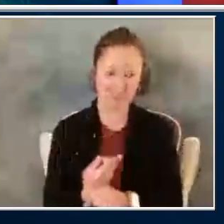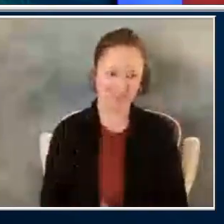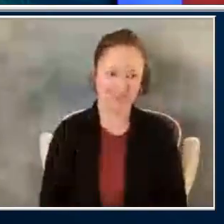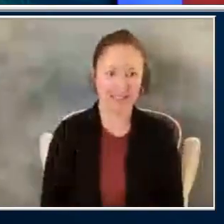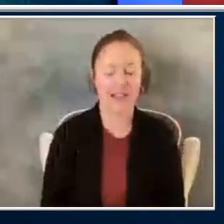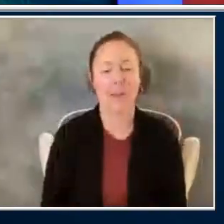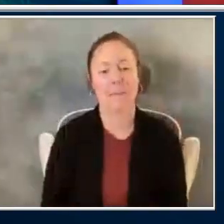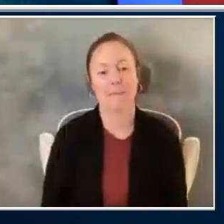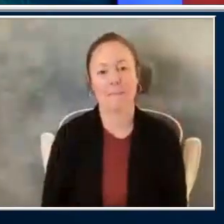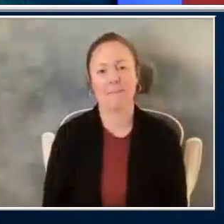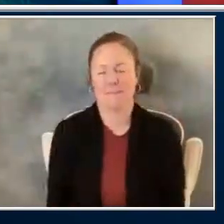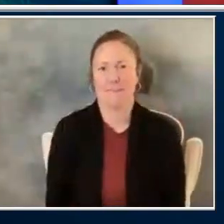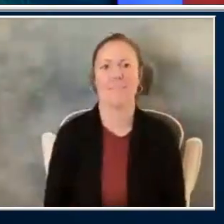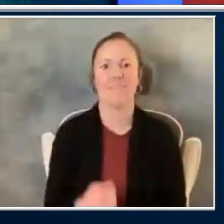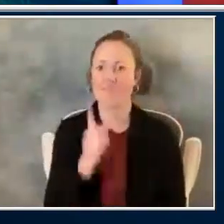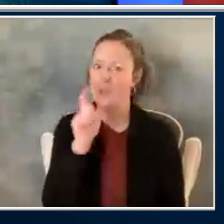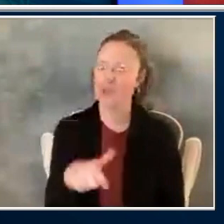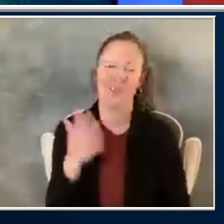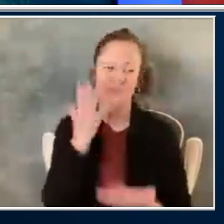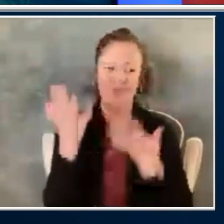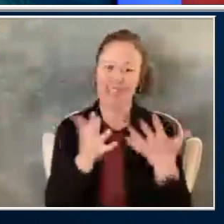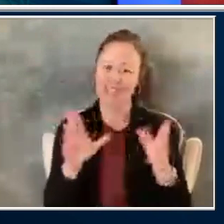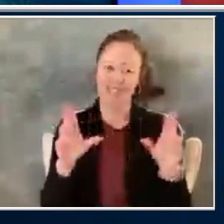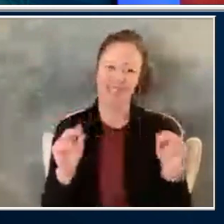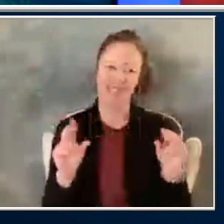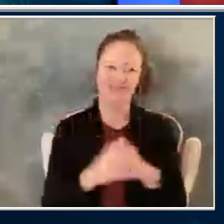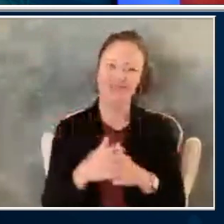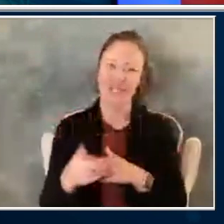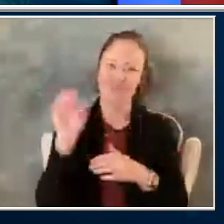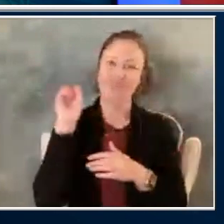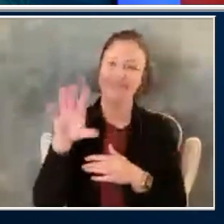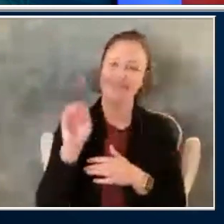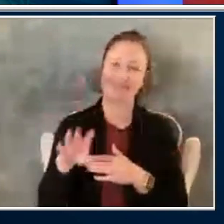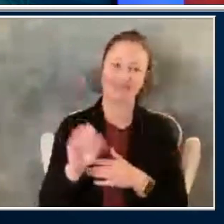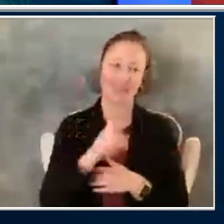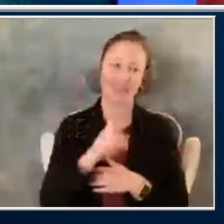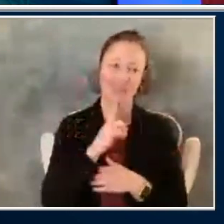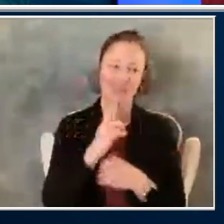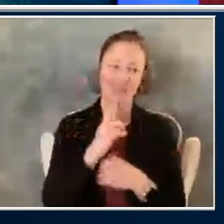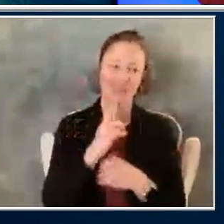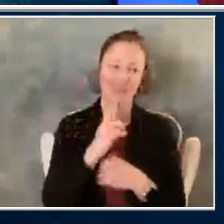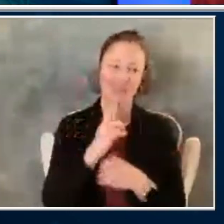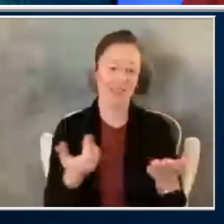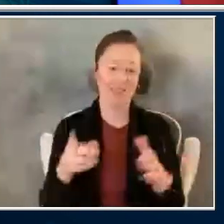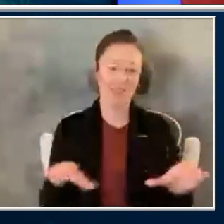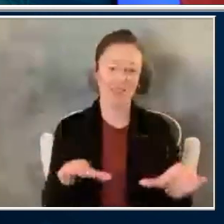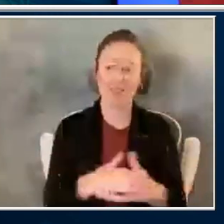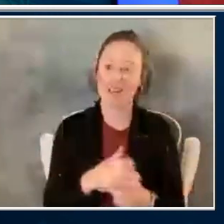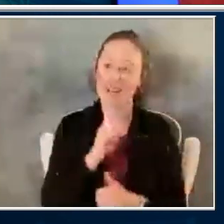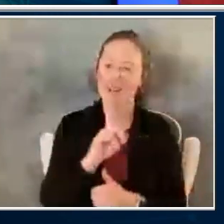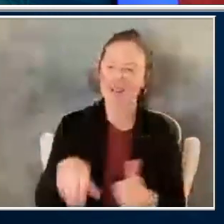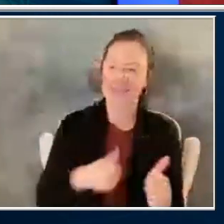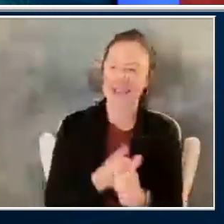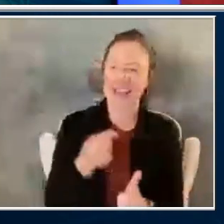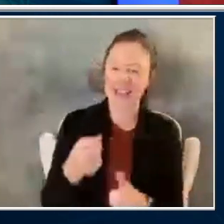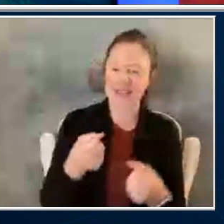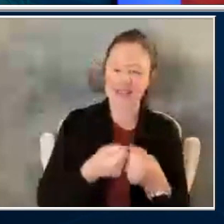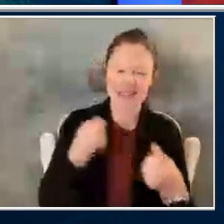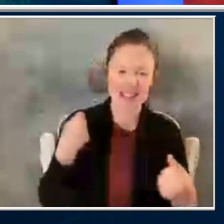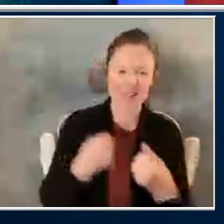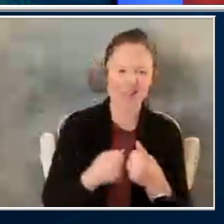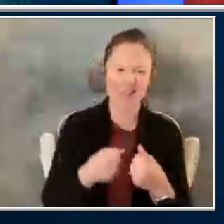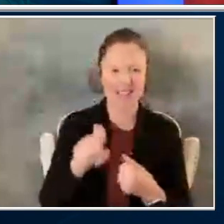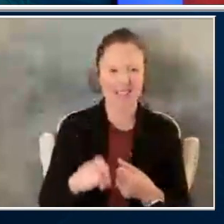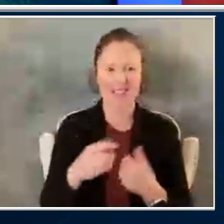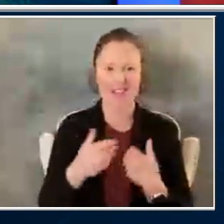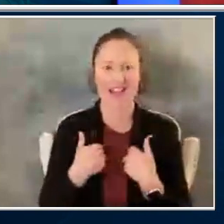need to be embarrassed. You just listed off a ton of things you do that very few of us do on a daily basis. And I'm sure behind you in those cabinets, there's probably some can of beans or